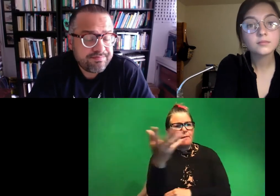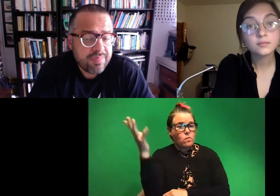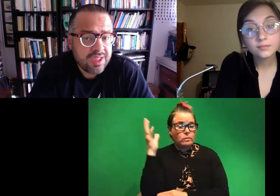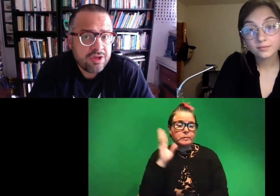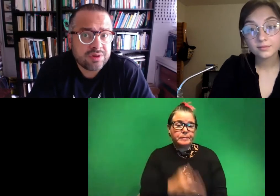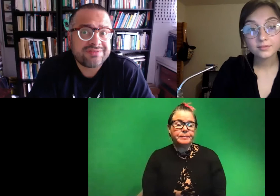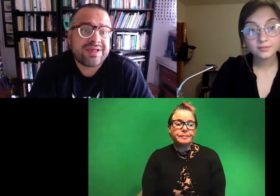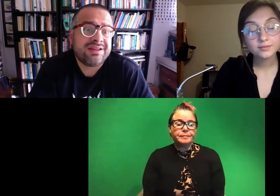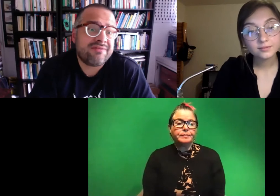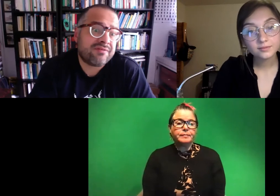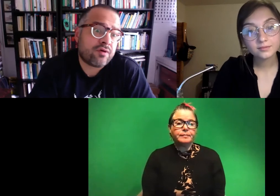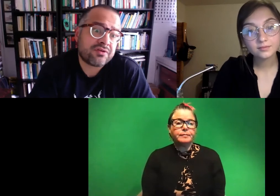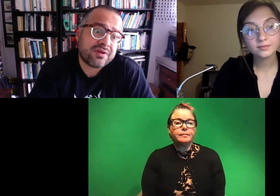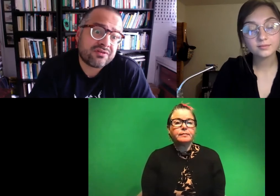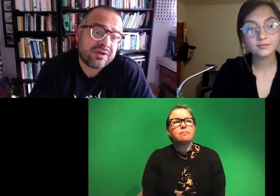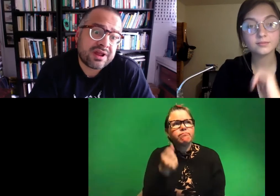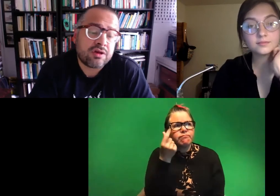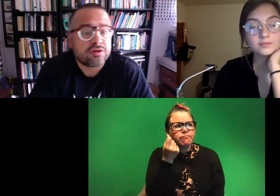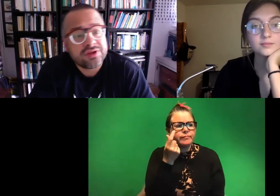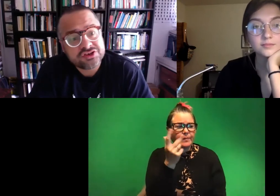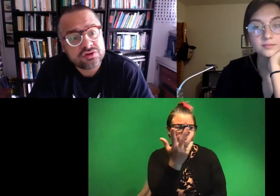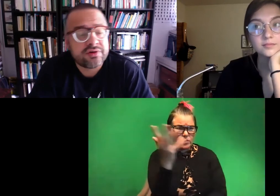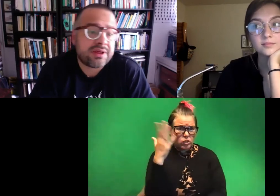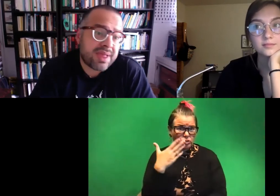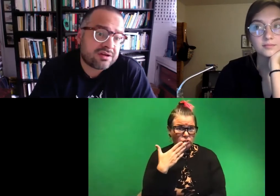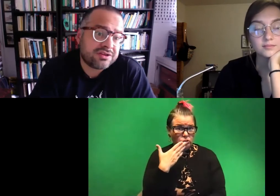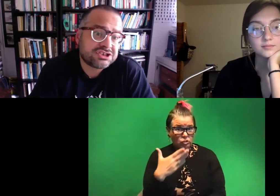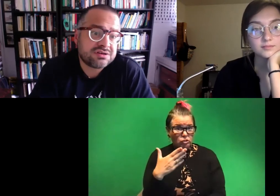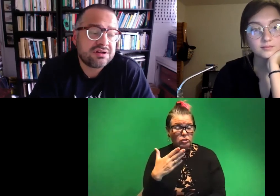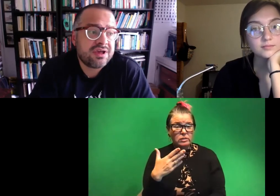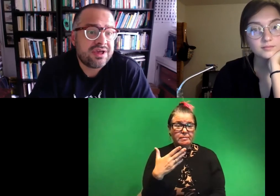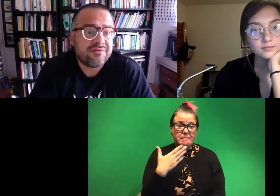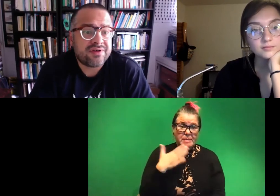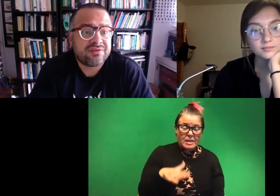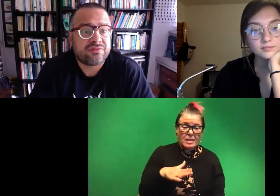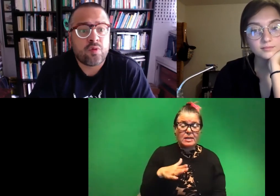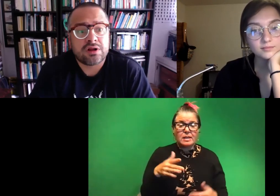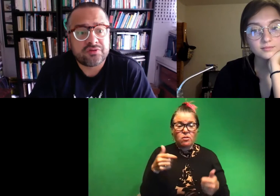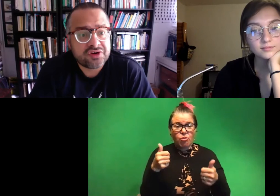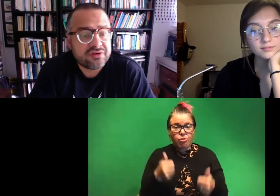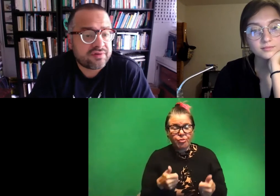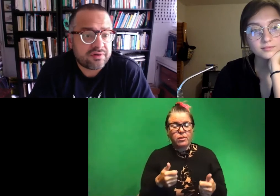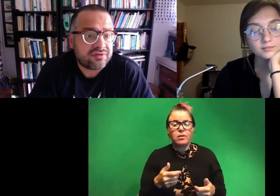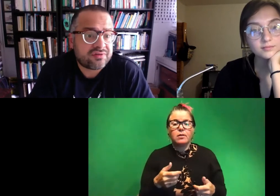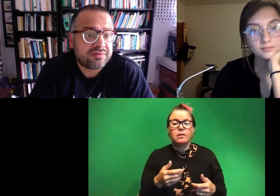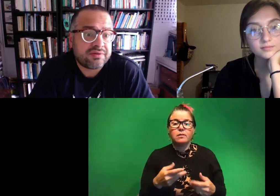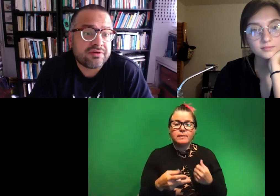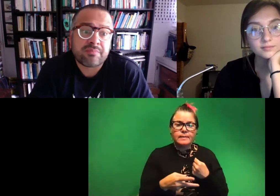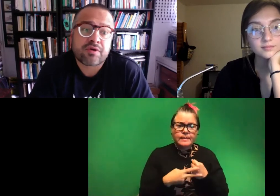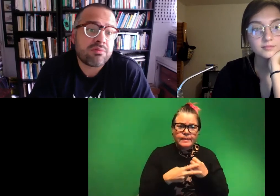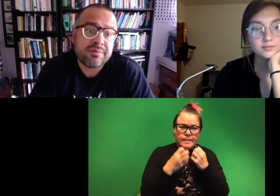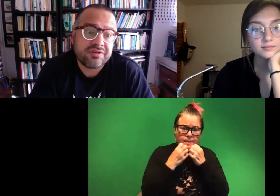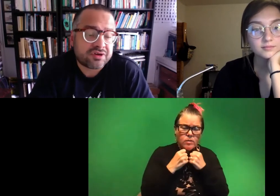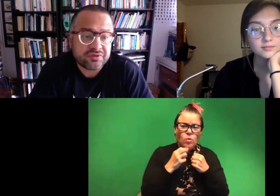You understand if the forest is in a good condition or in a bad condition, if it's well conserved or is there